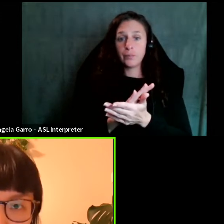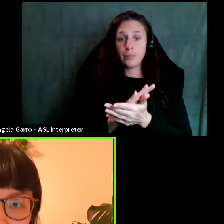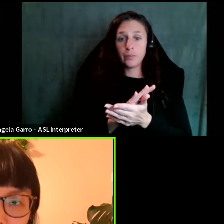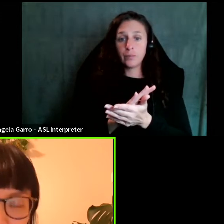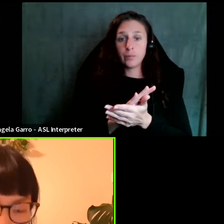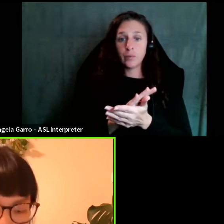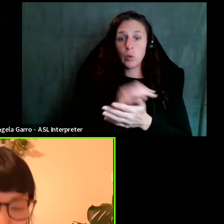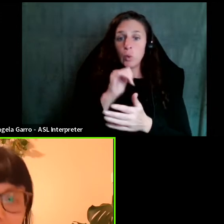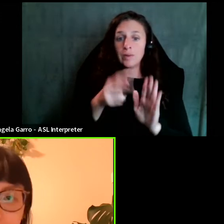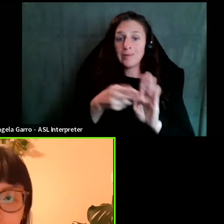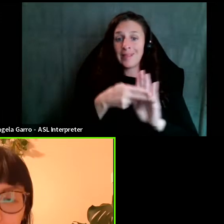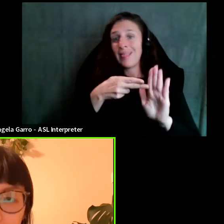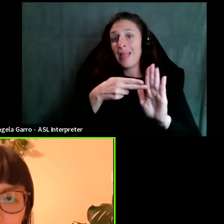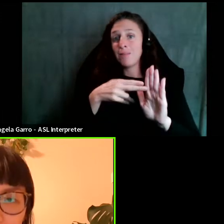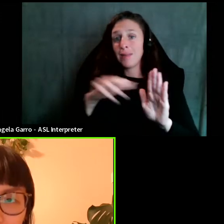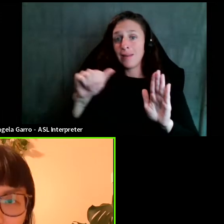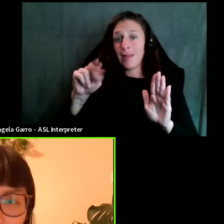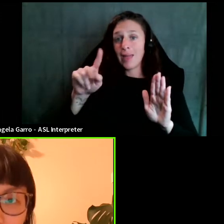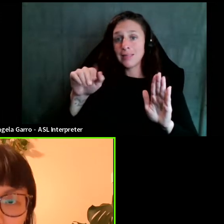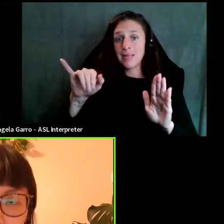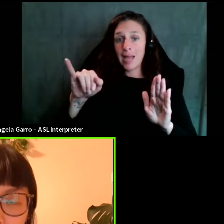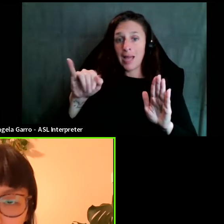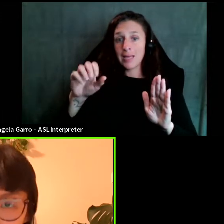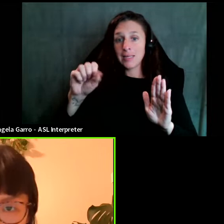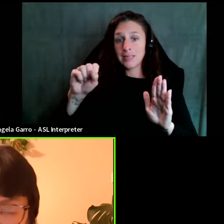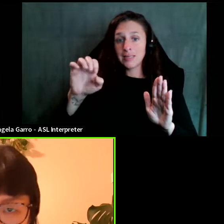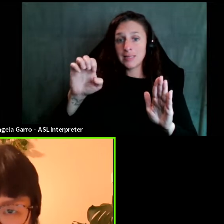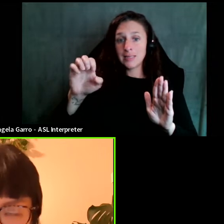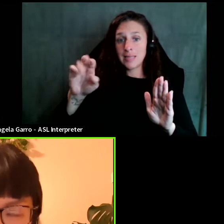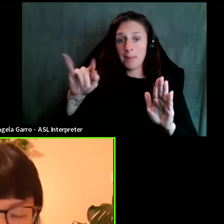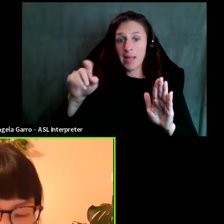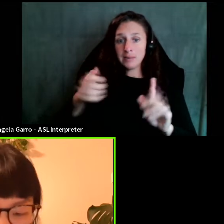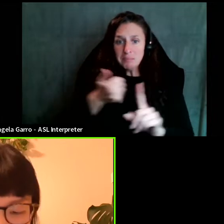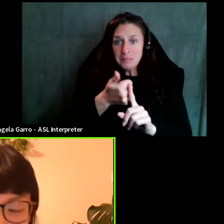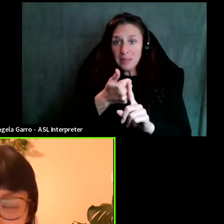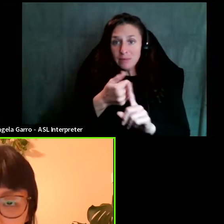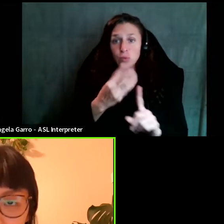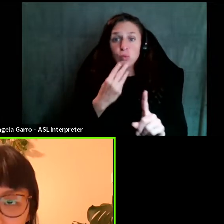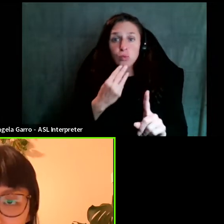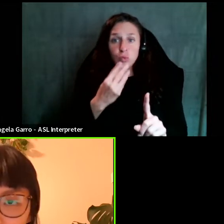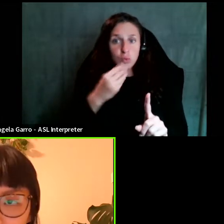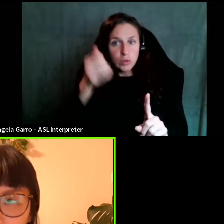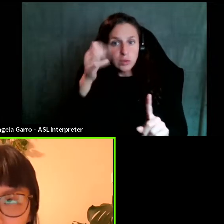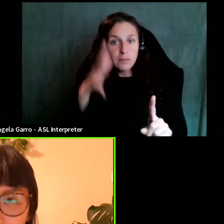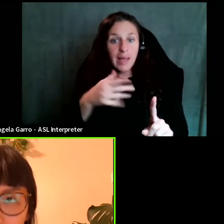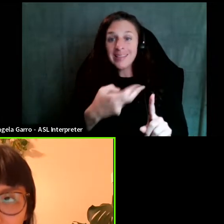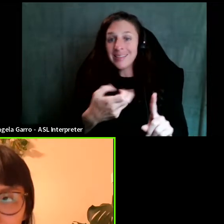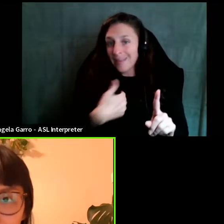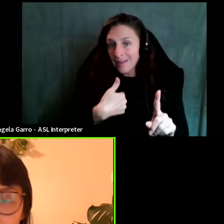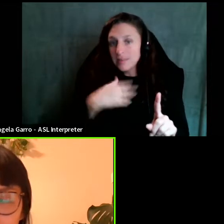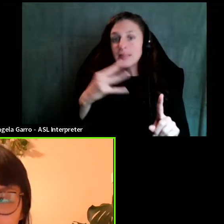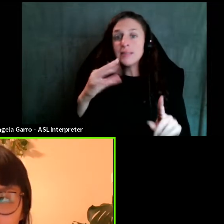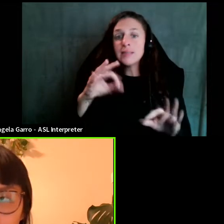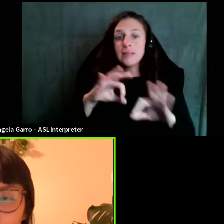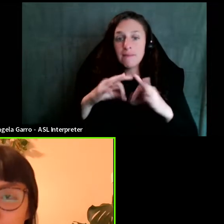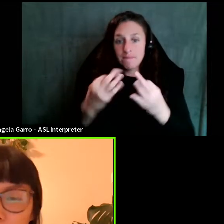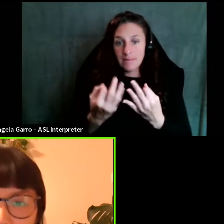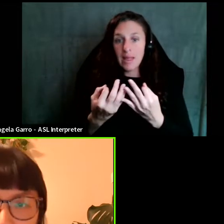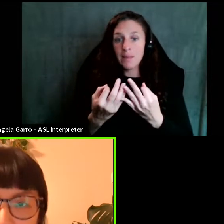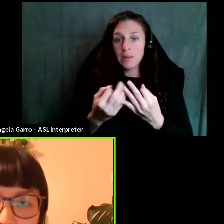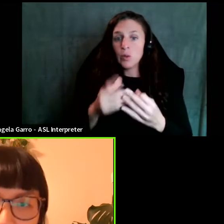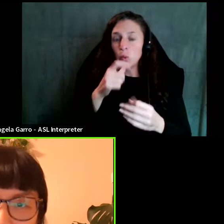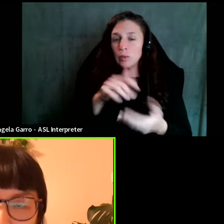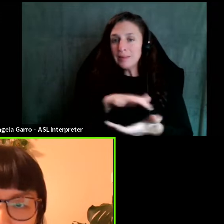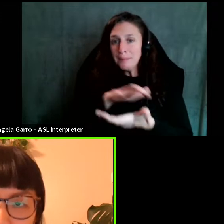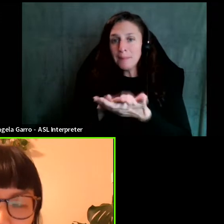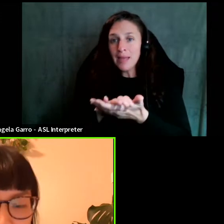labeled an anti-Semite, is himself a Jew, a Jewish man. He has family who's married